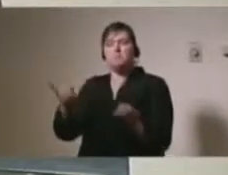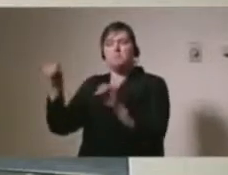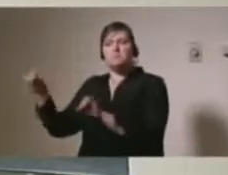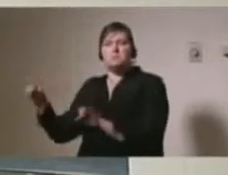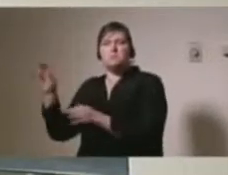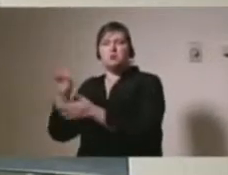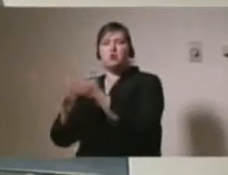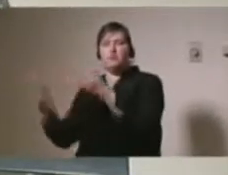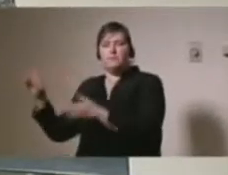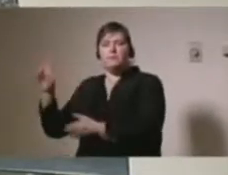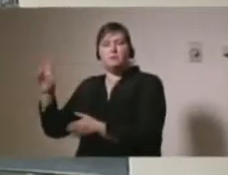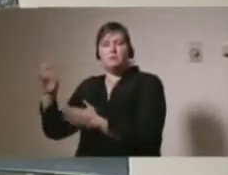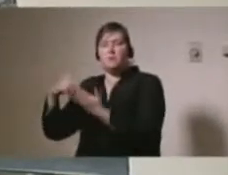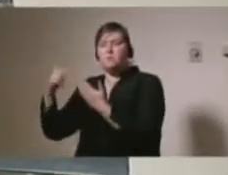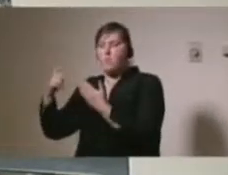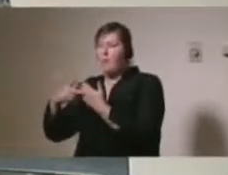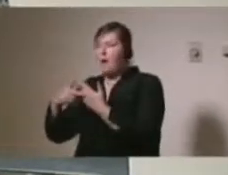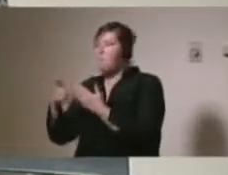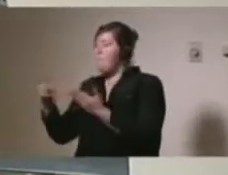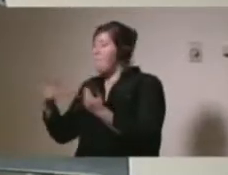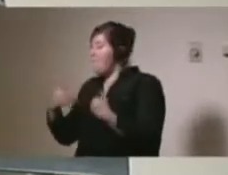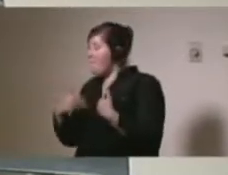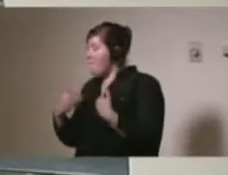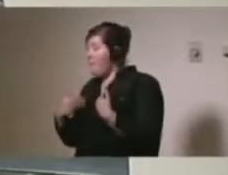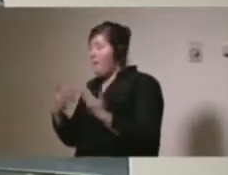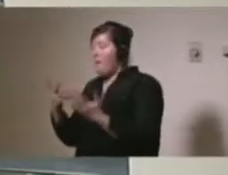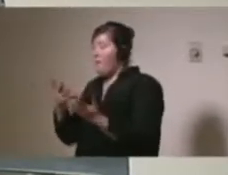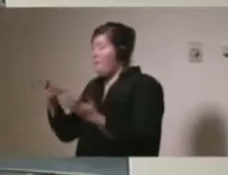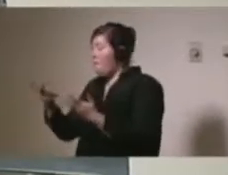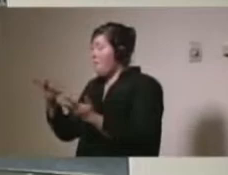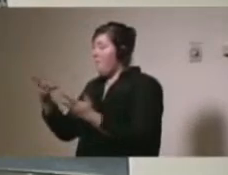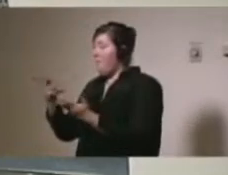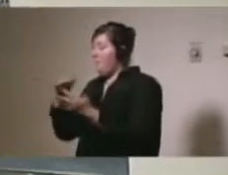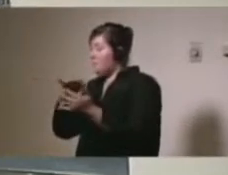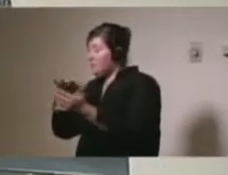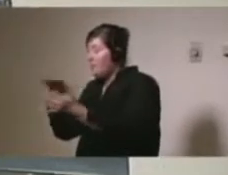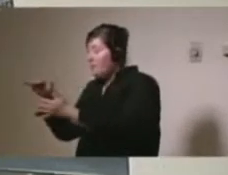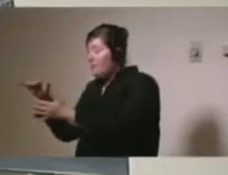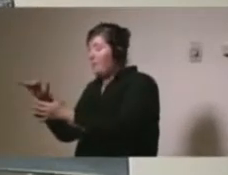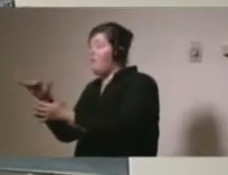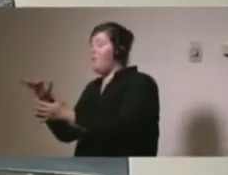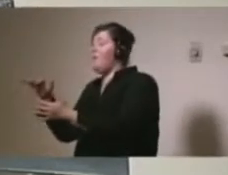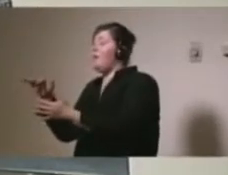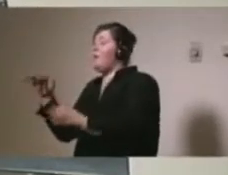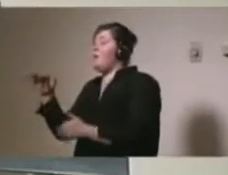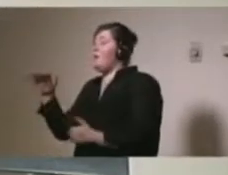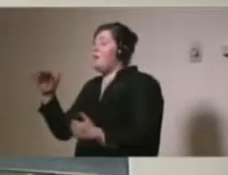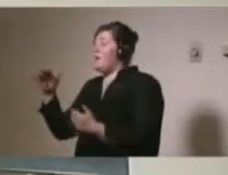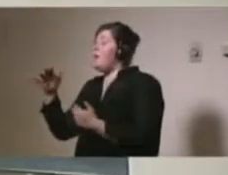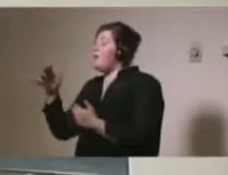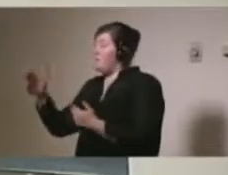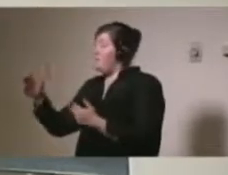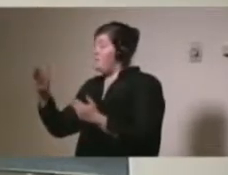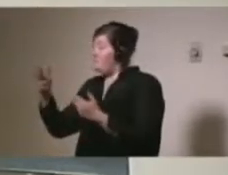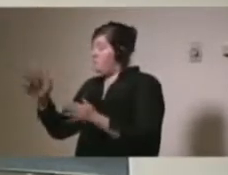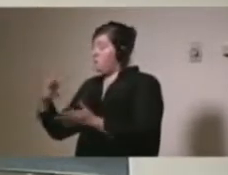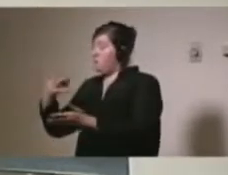which allow these young people to become part of top management.